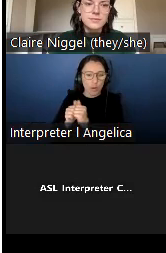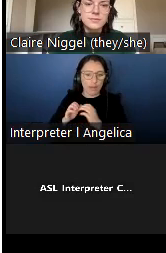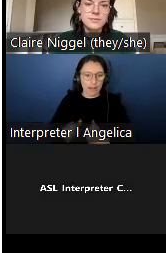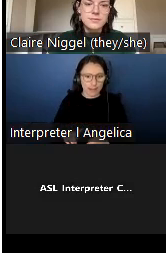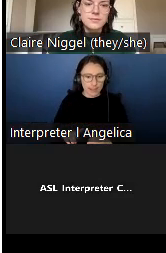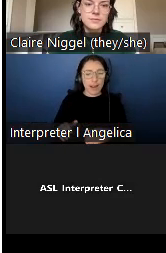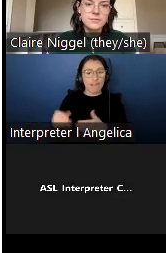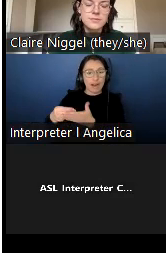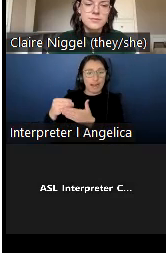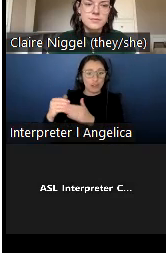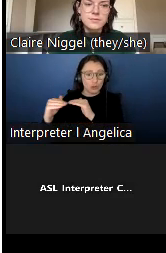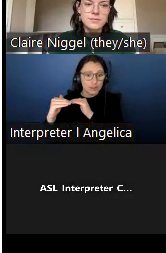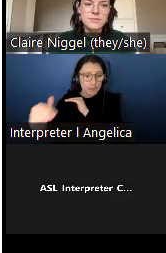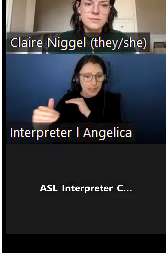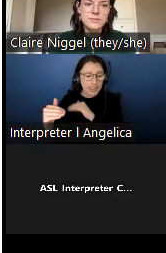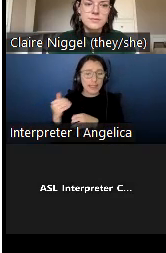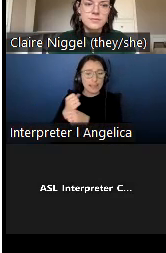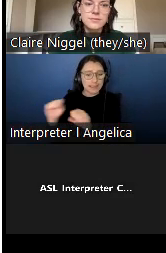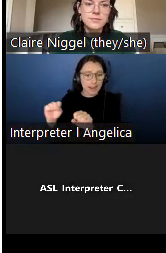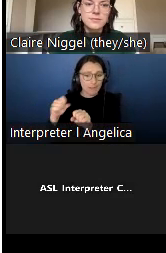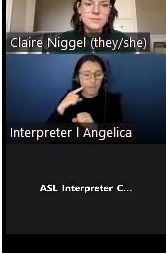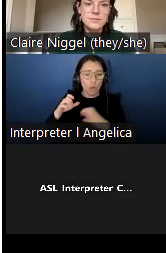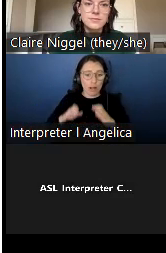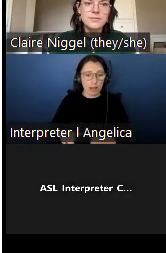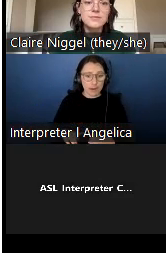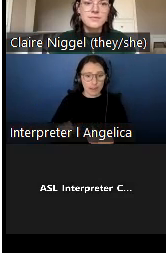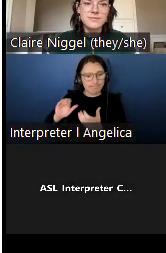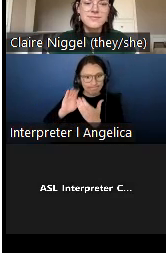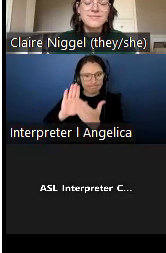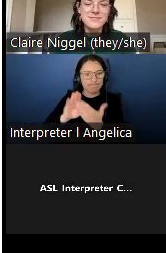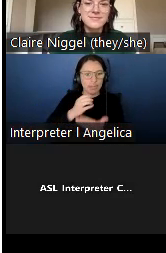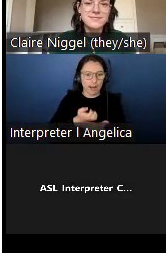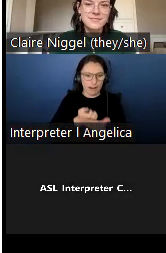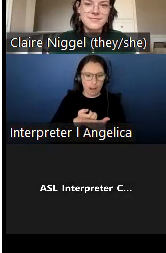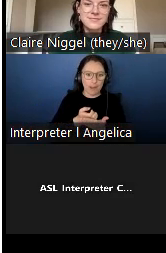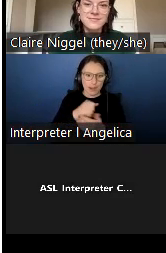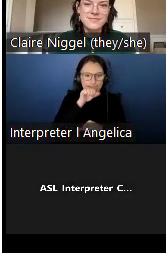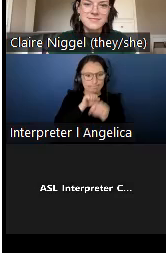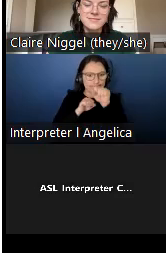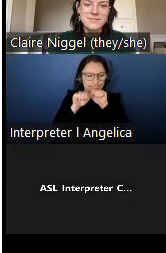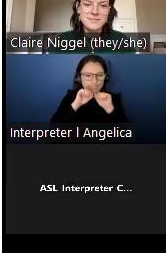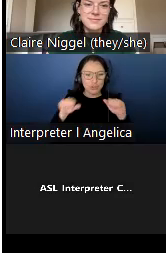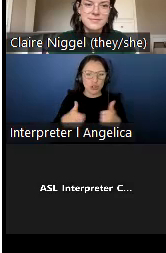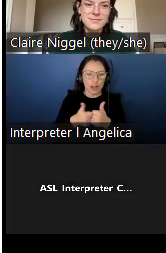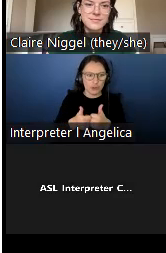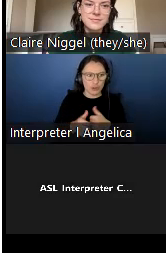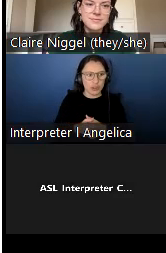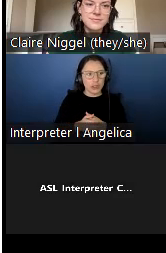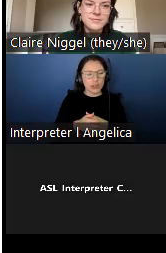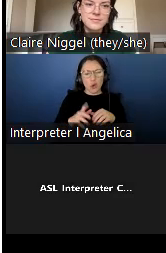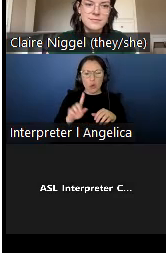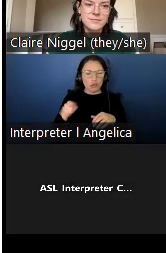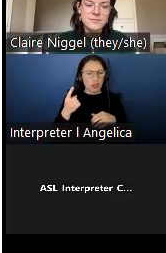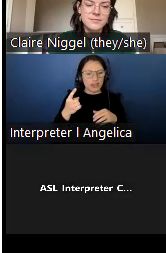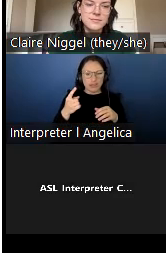financial stability and safety for clients facing economic challenges. So just to review our outline, we're